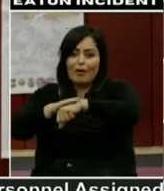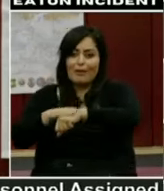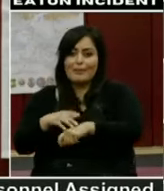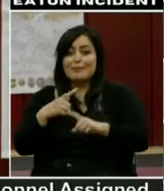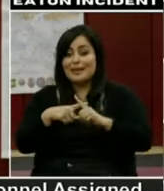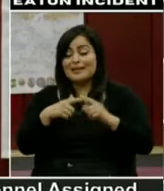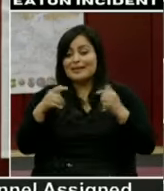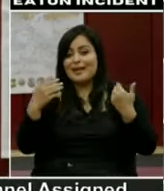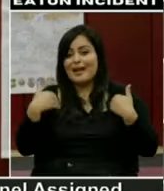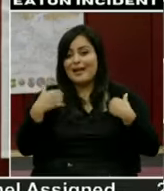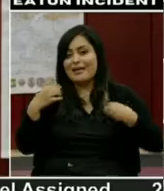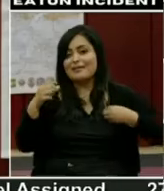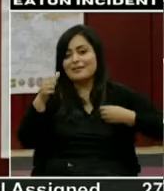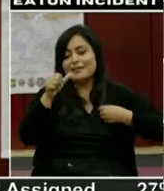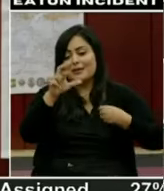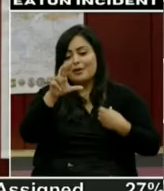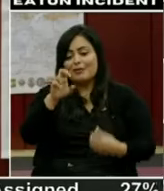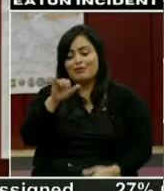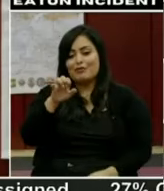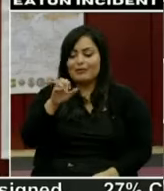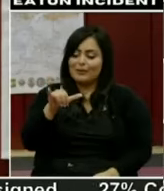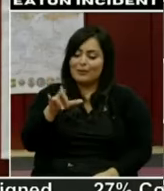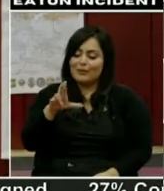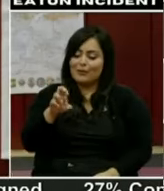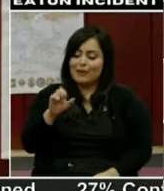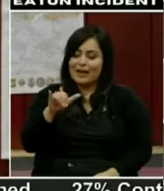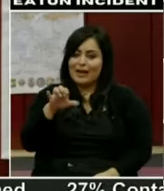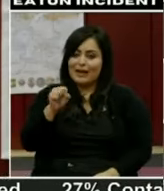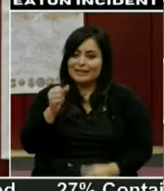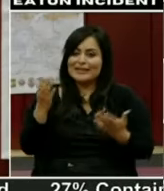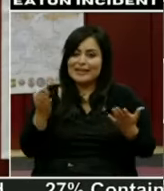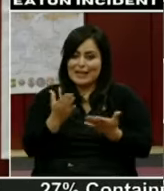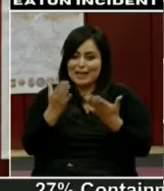for specific questions related to water and power.